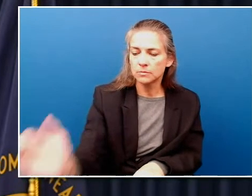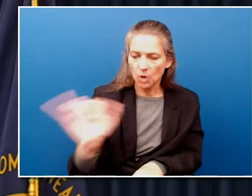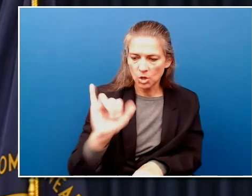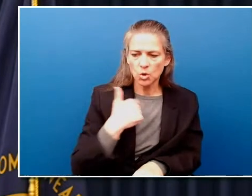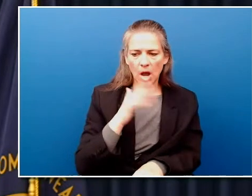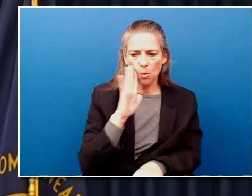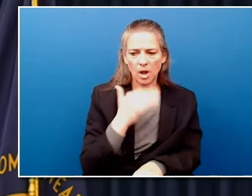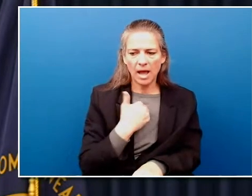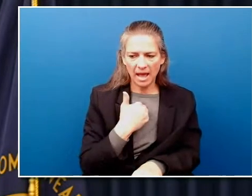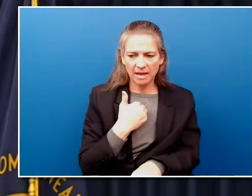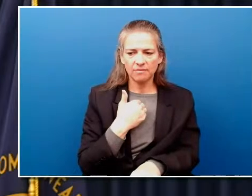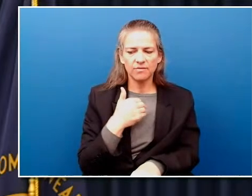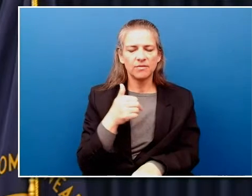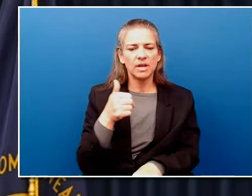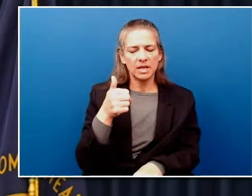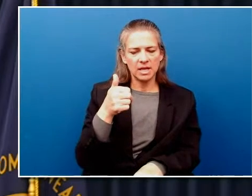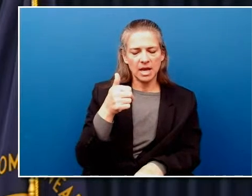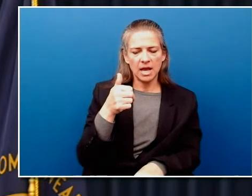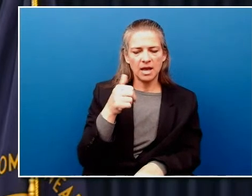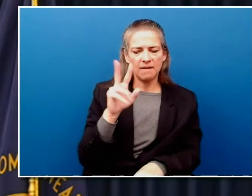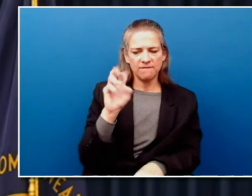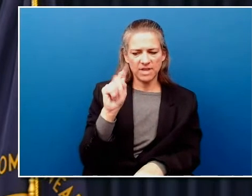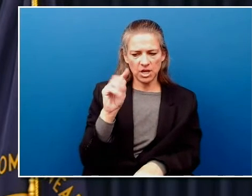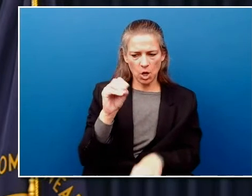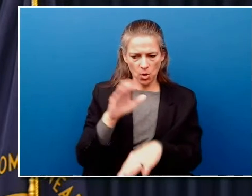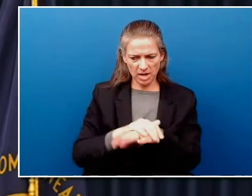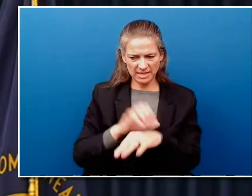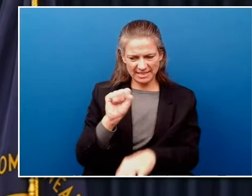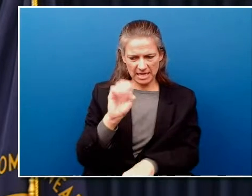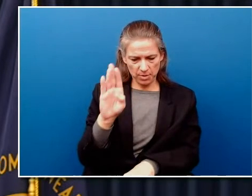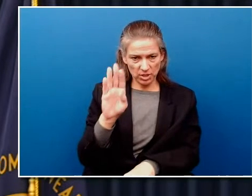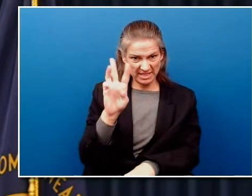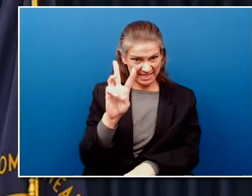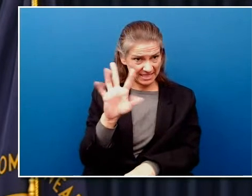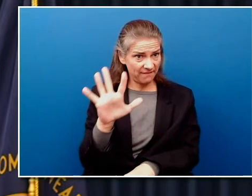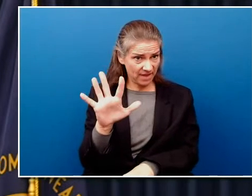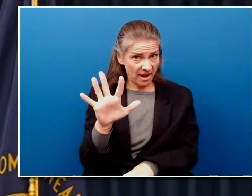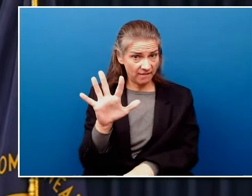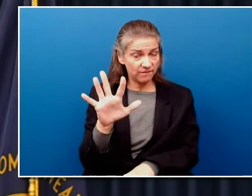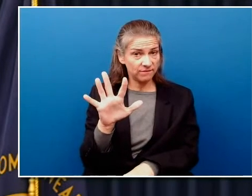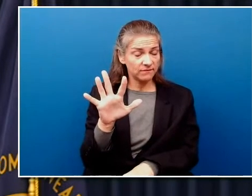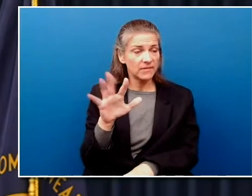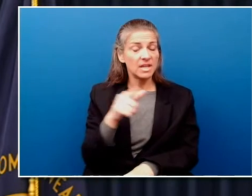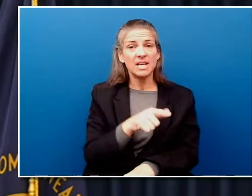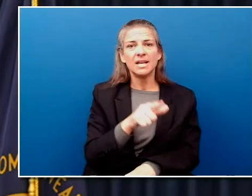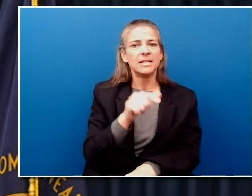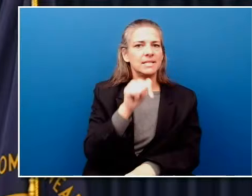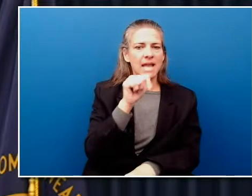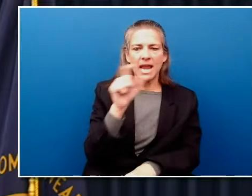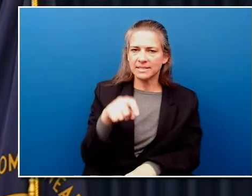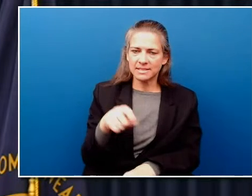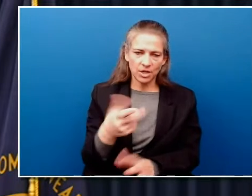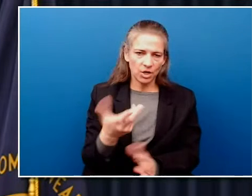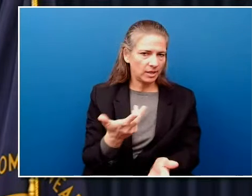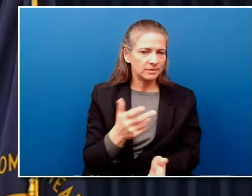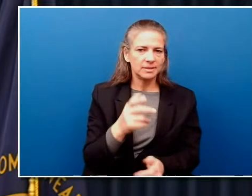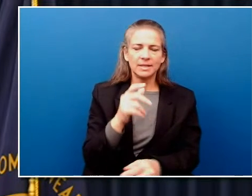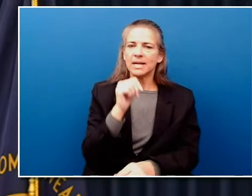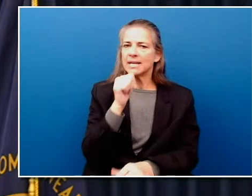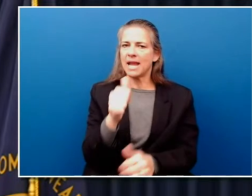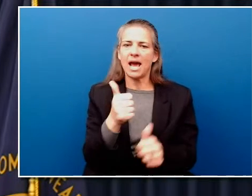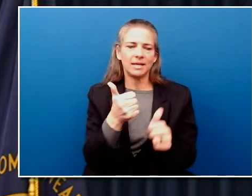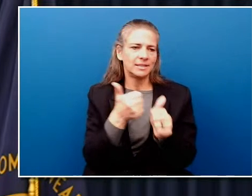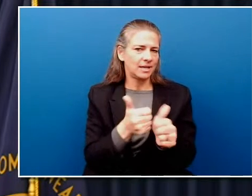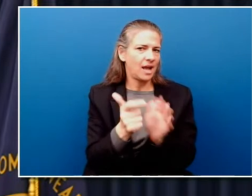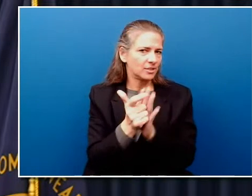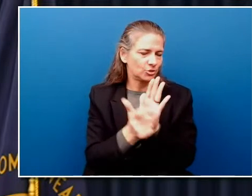Senate Bill 65. Senate Bill 65 is unnecessary, unconstitutional, and what I consider stunt